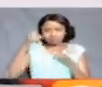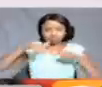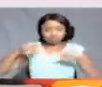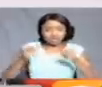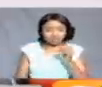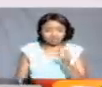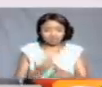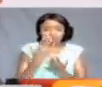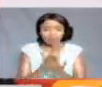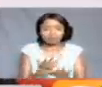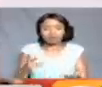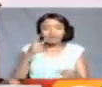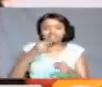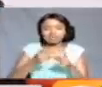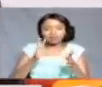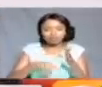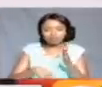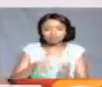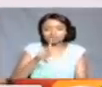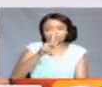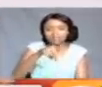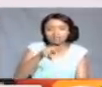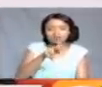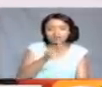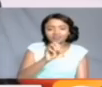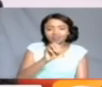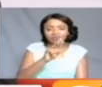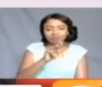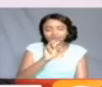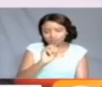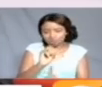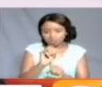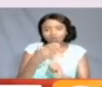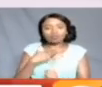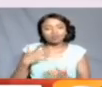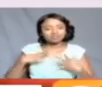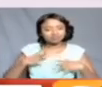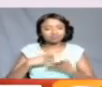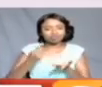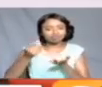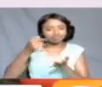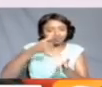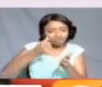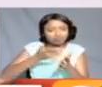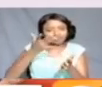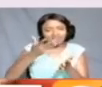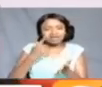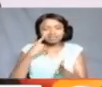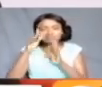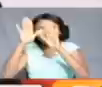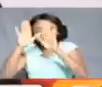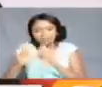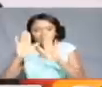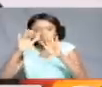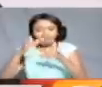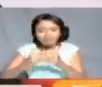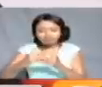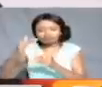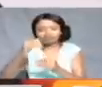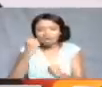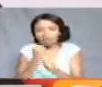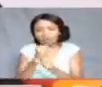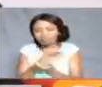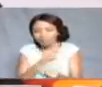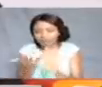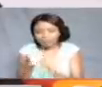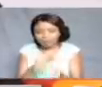Promo, where we're actually looking at, you know, from influencers to sign up, do their campaign, and then we look at the performance of the campaign at the end. Mm-hmm. So depending on